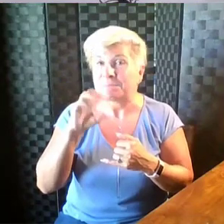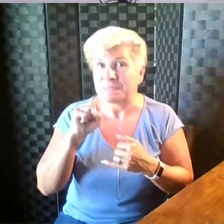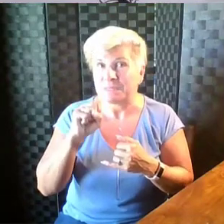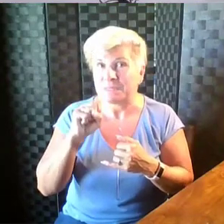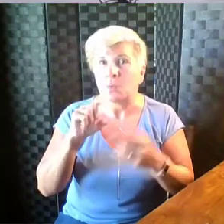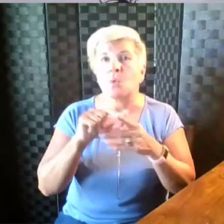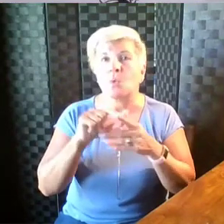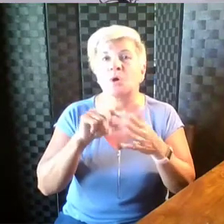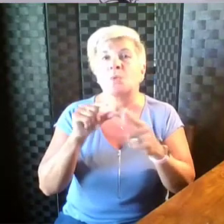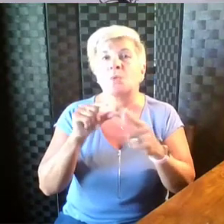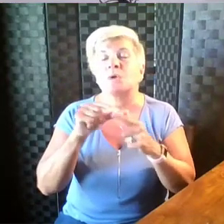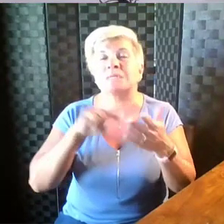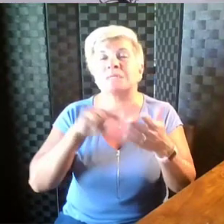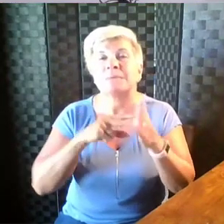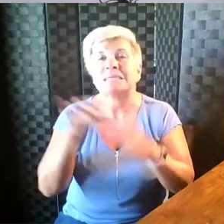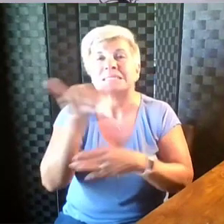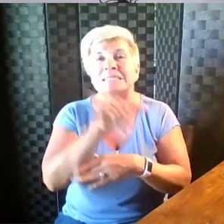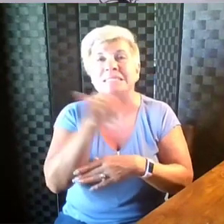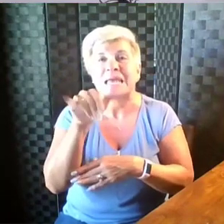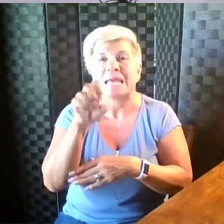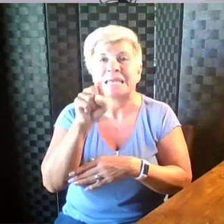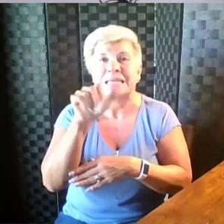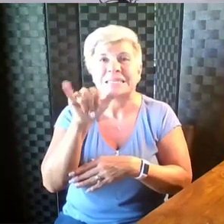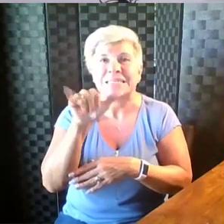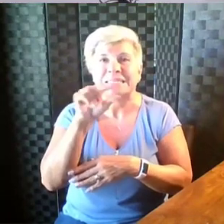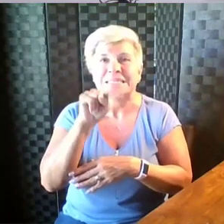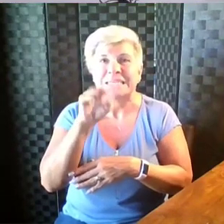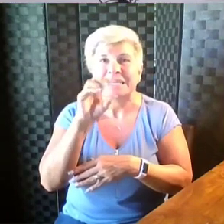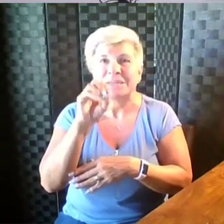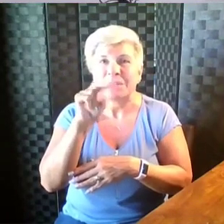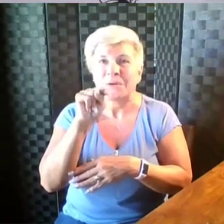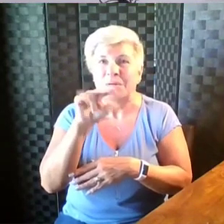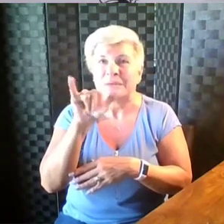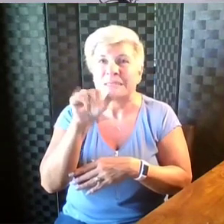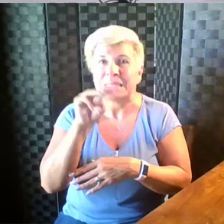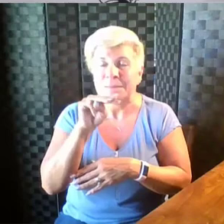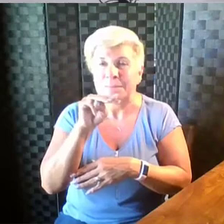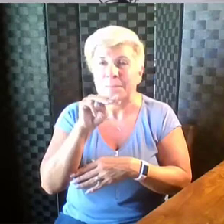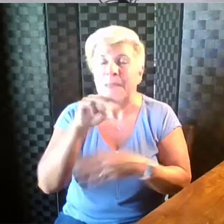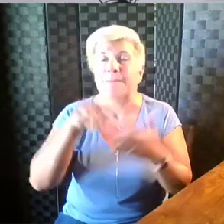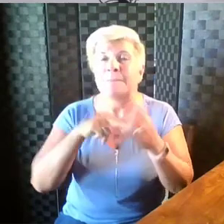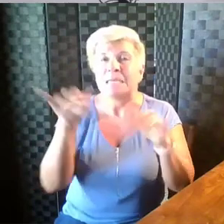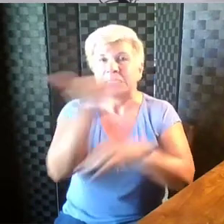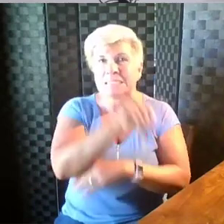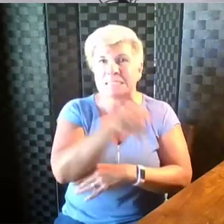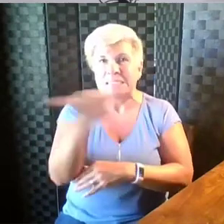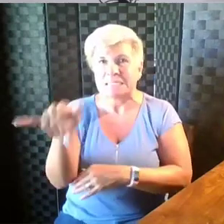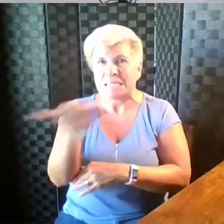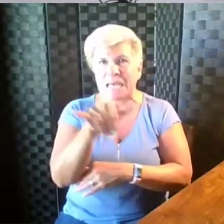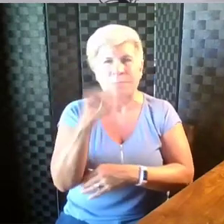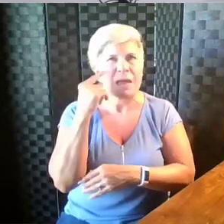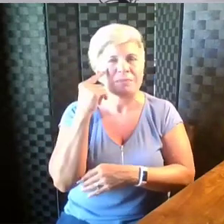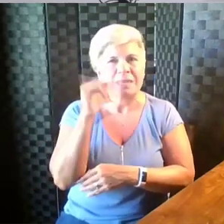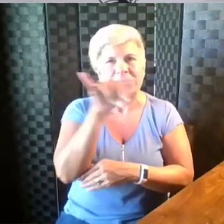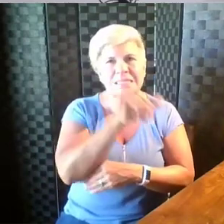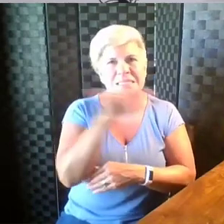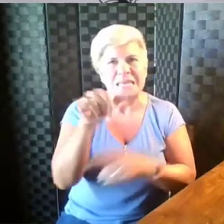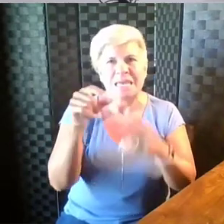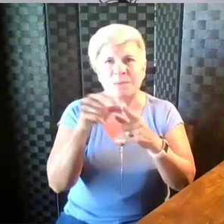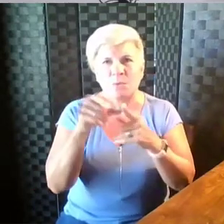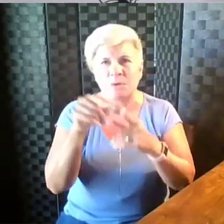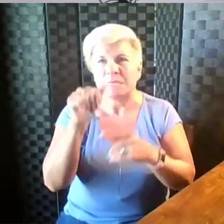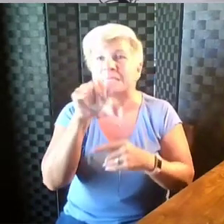meaning or almost the same meaning. So I think of synonyms as same and antonyms